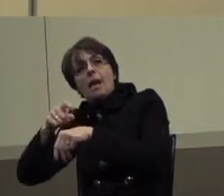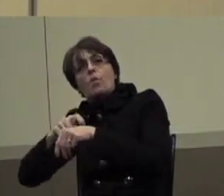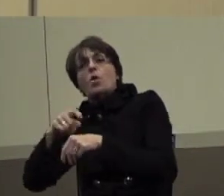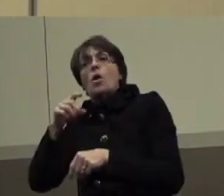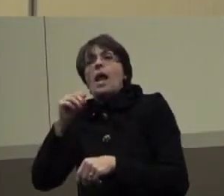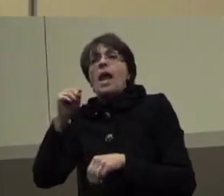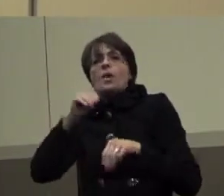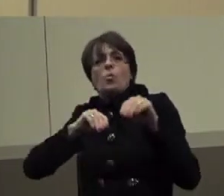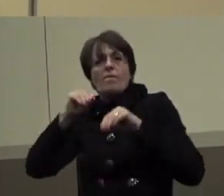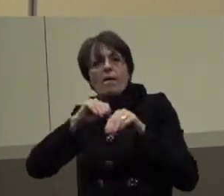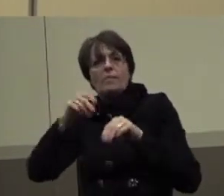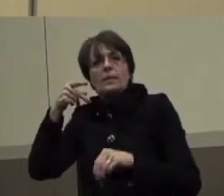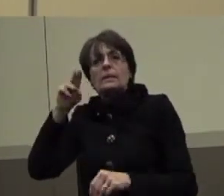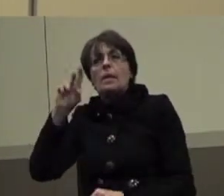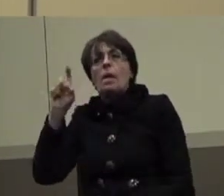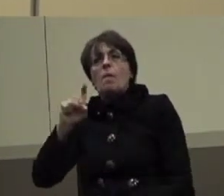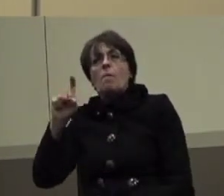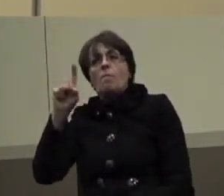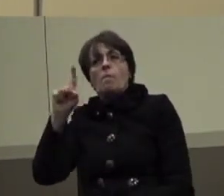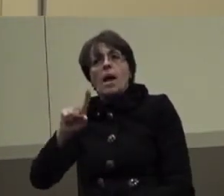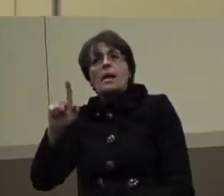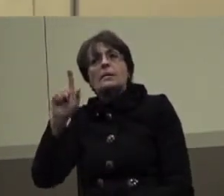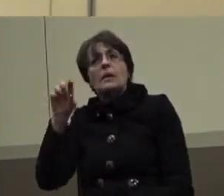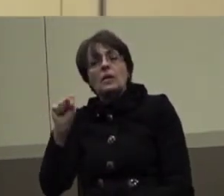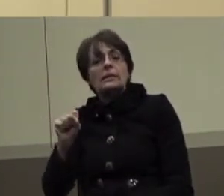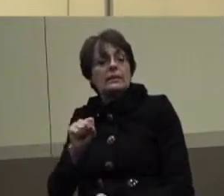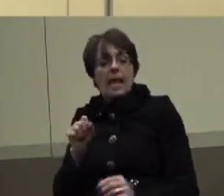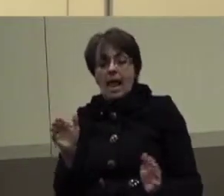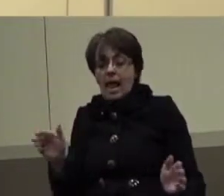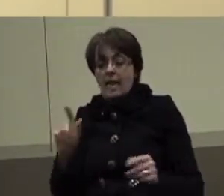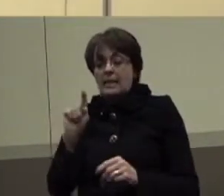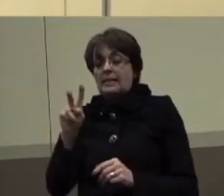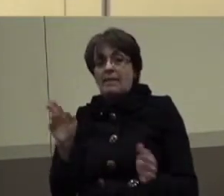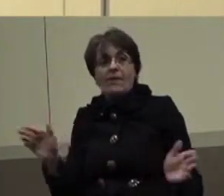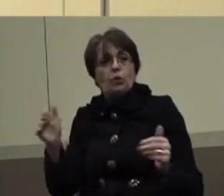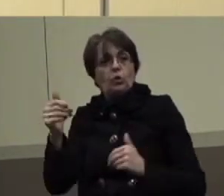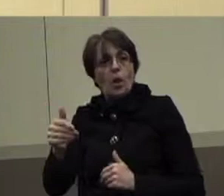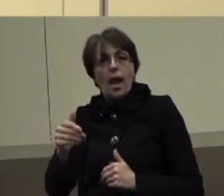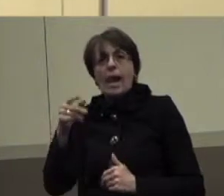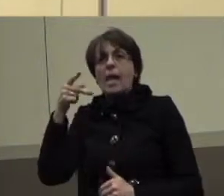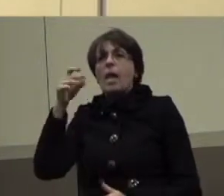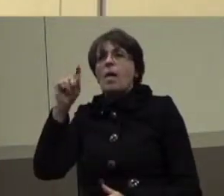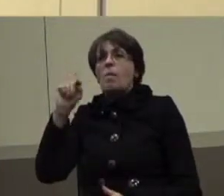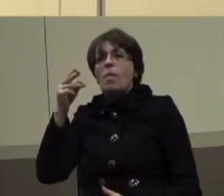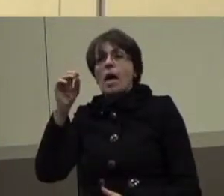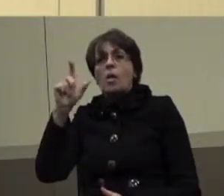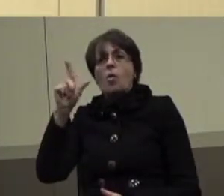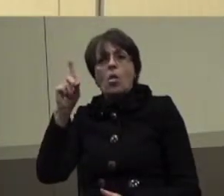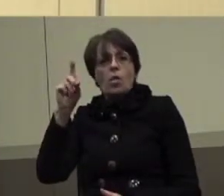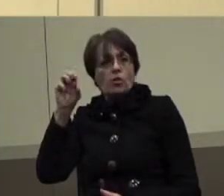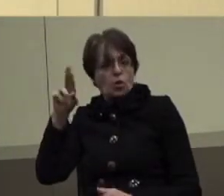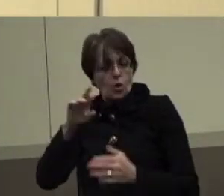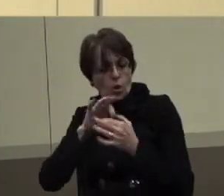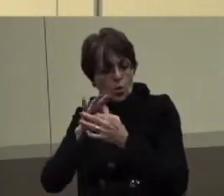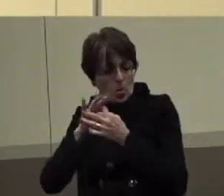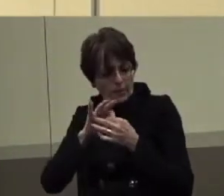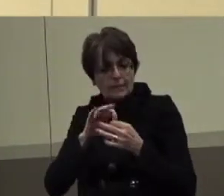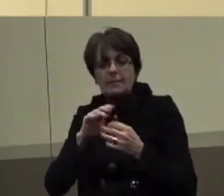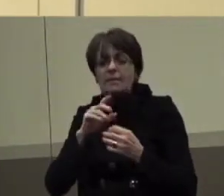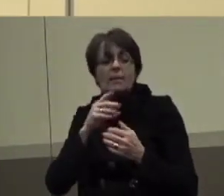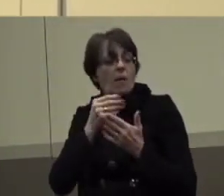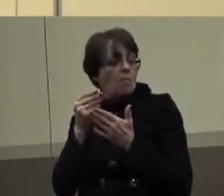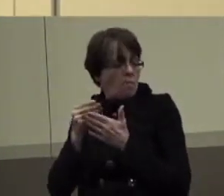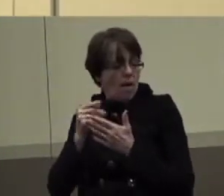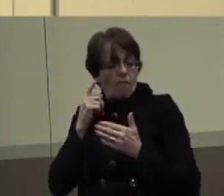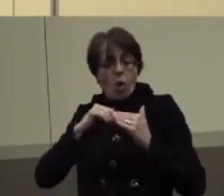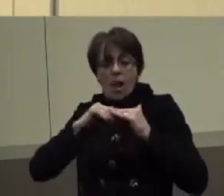25-piece puzzles, I bought one of those little short TV trays, pot holder loops. I was able to get everything at Walmart for less